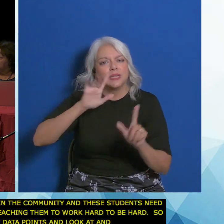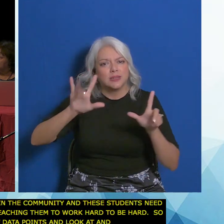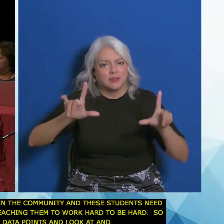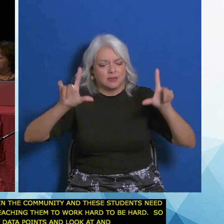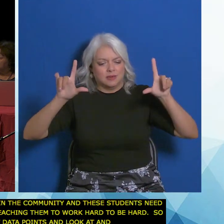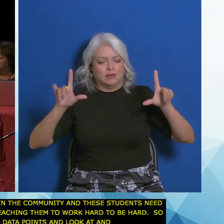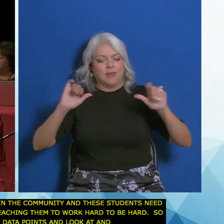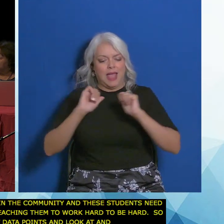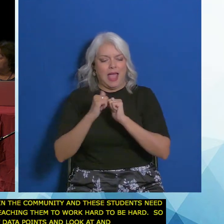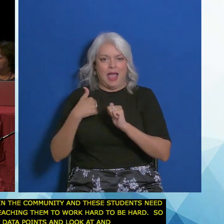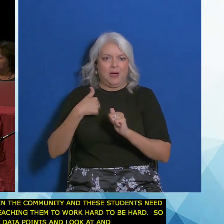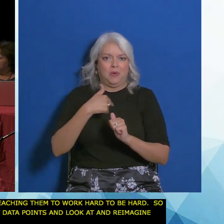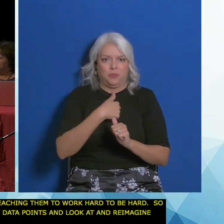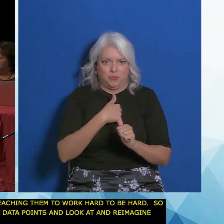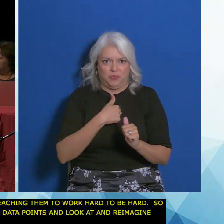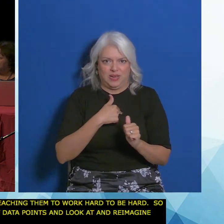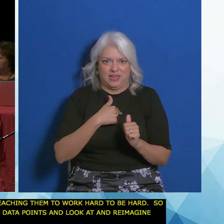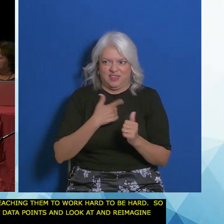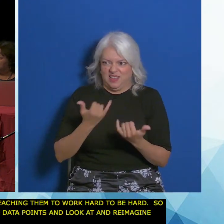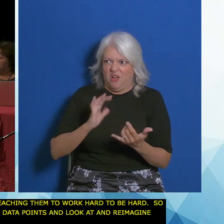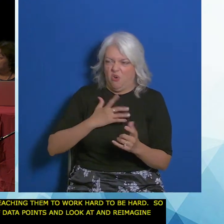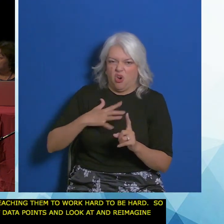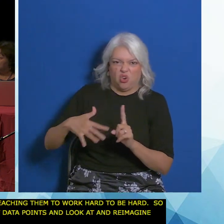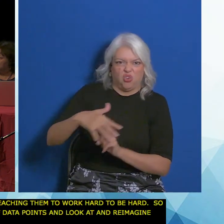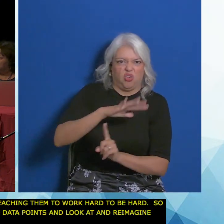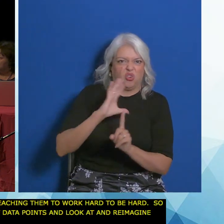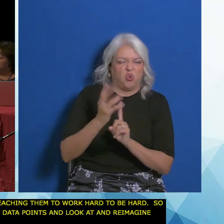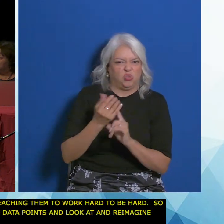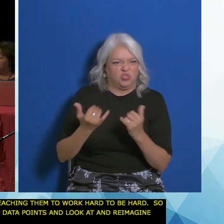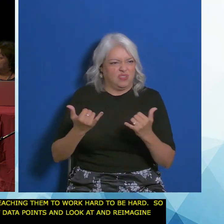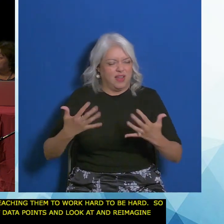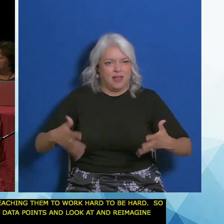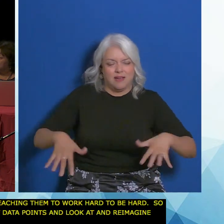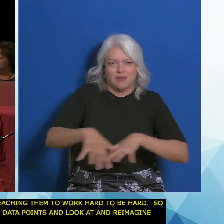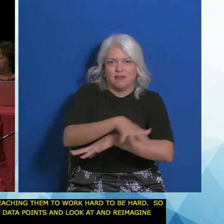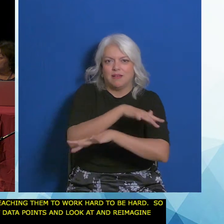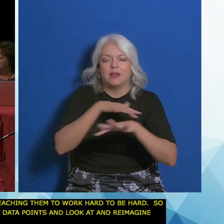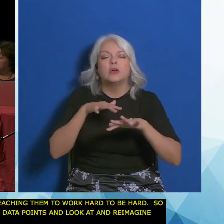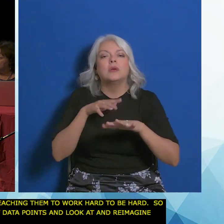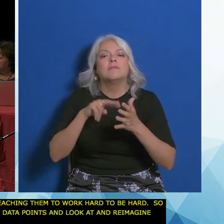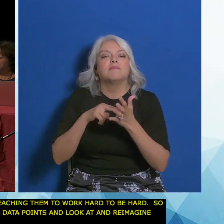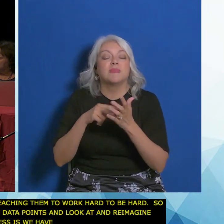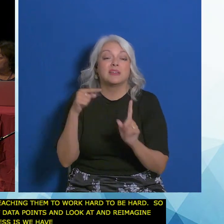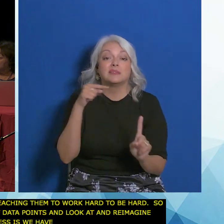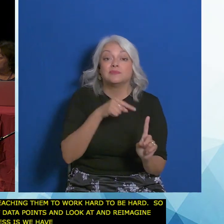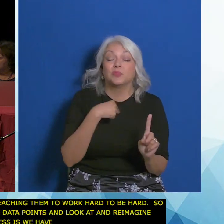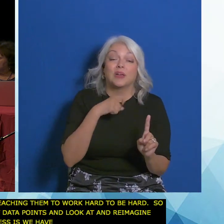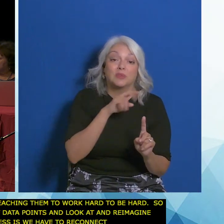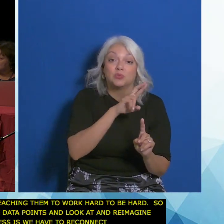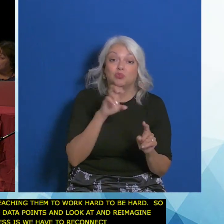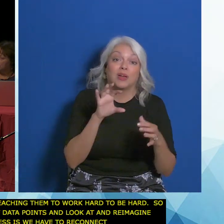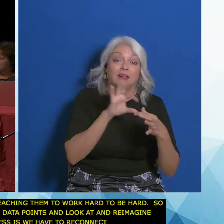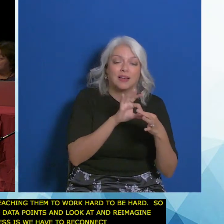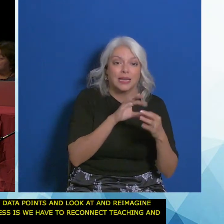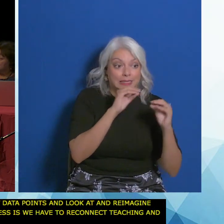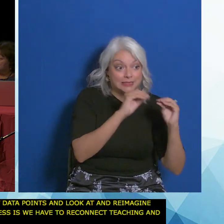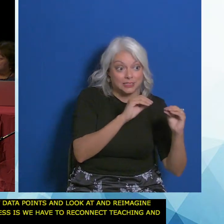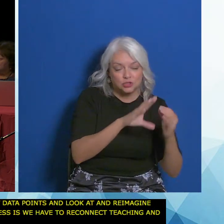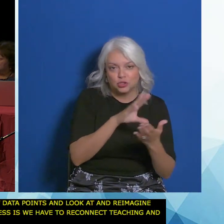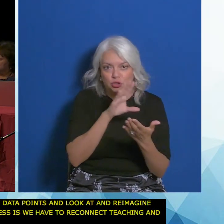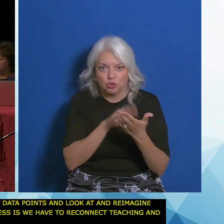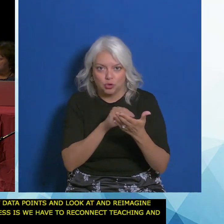where we are culturally. So a lot of what we have to address is we have to reconnect teaching and learning. We have to reestablish that